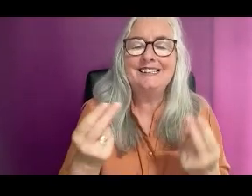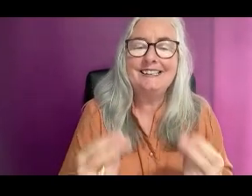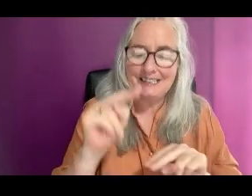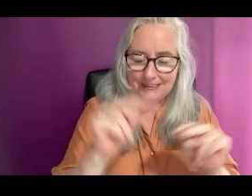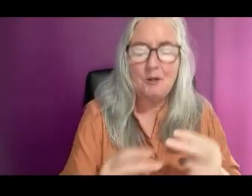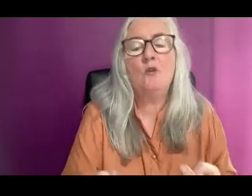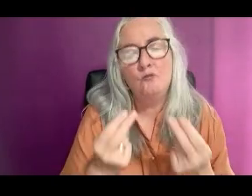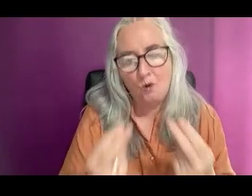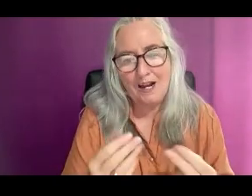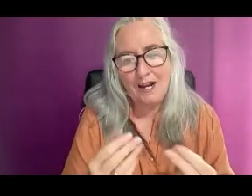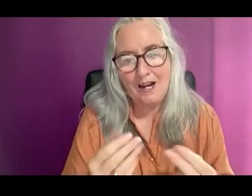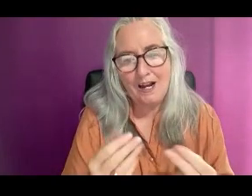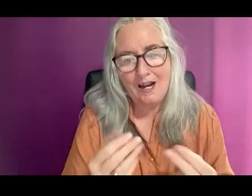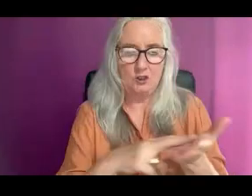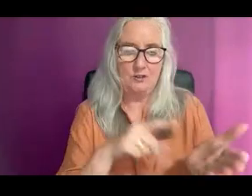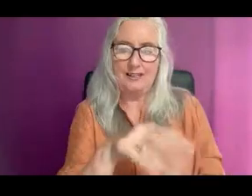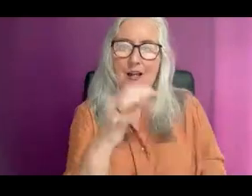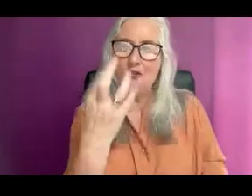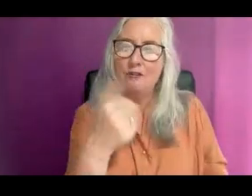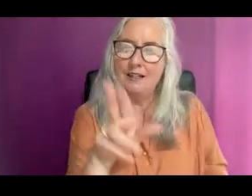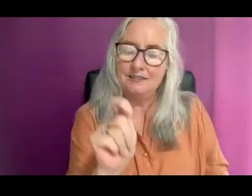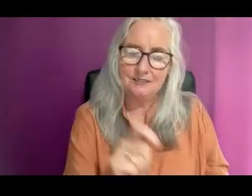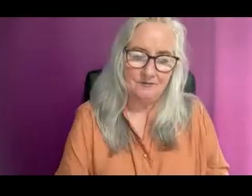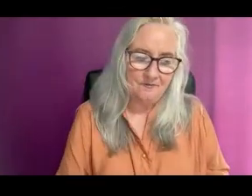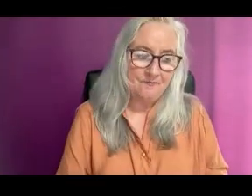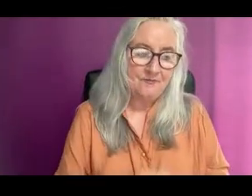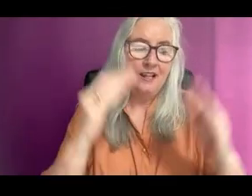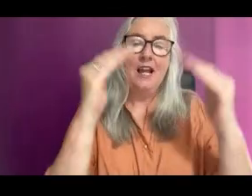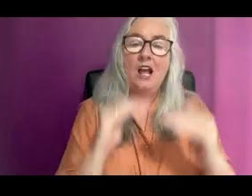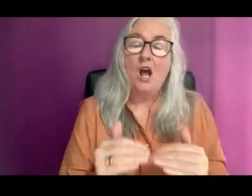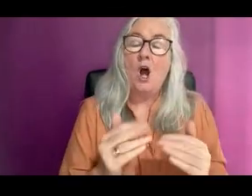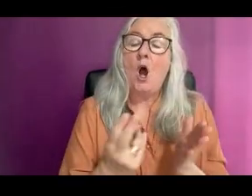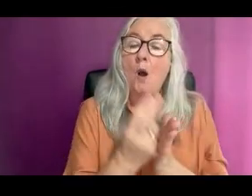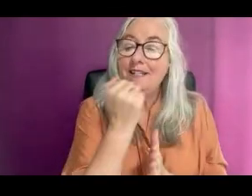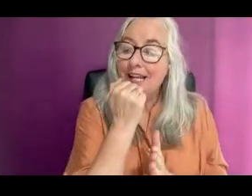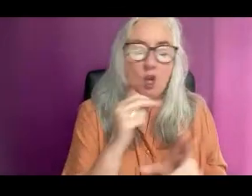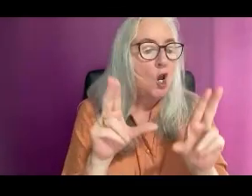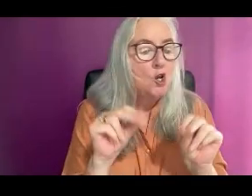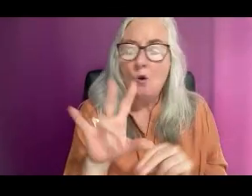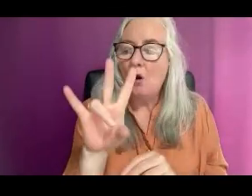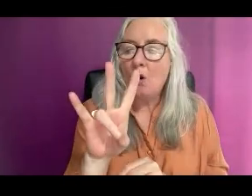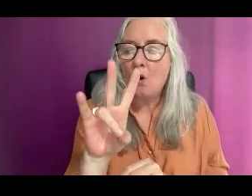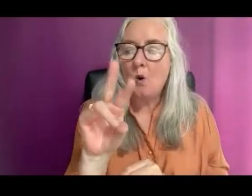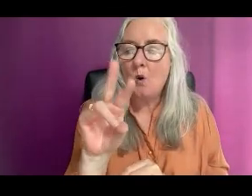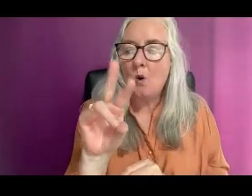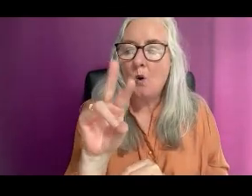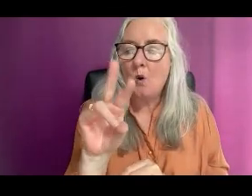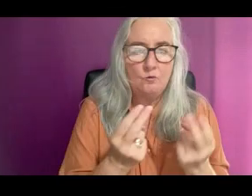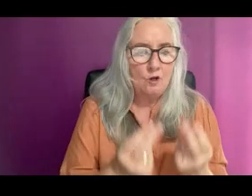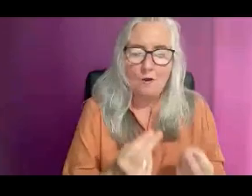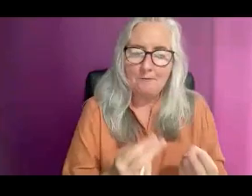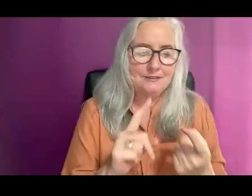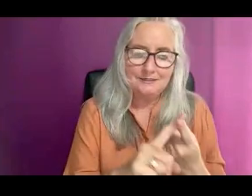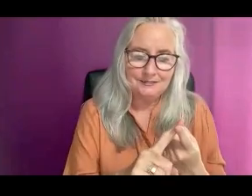to avail of this grant. In terms of updates, there's no quote requirements. So similar to the workplace